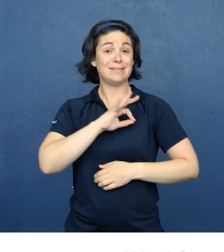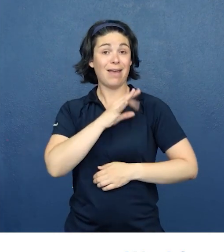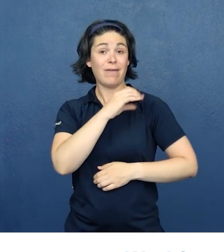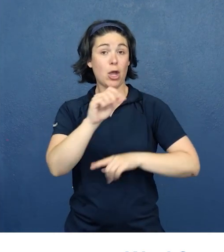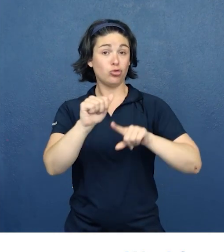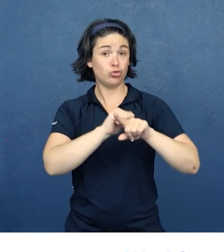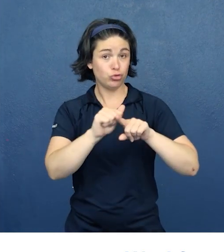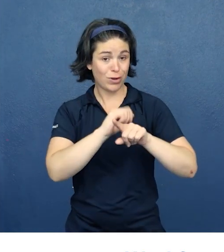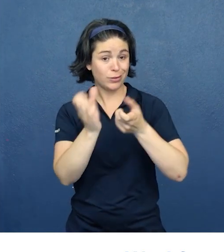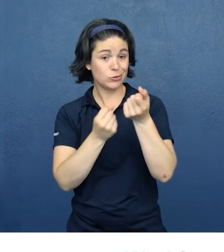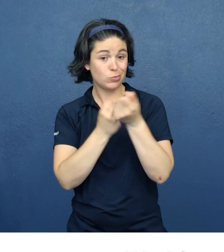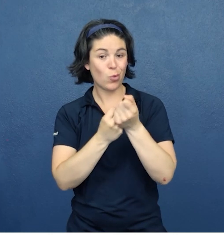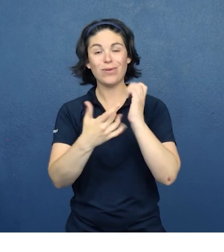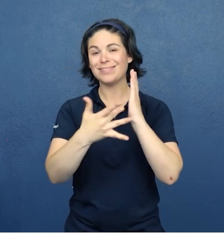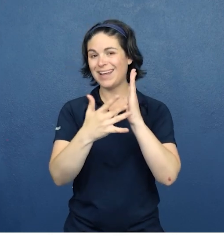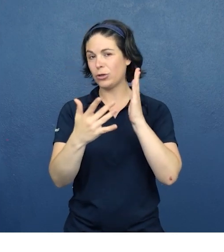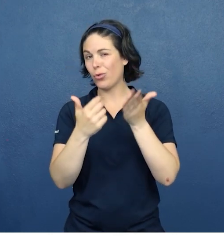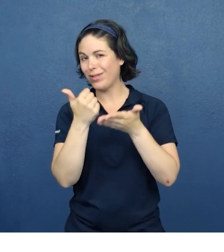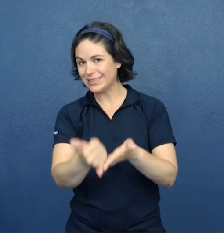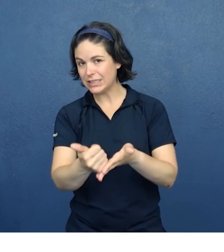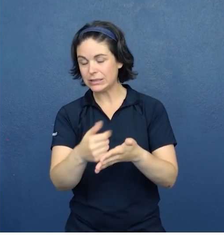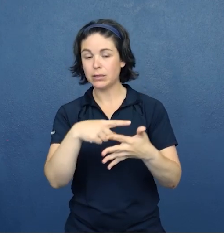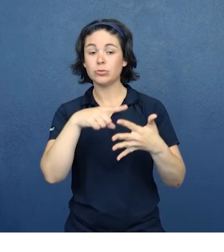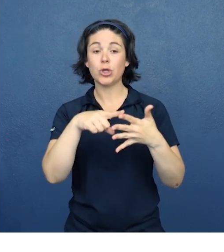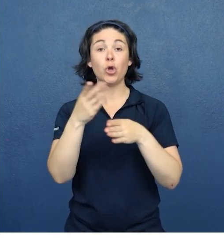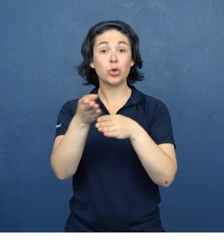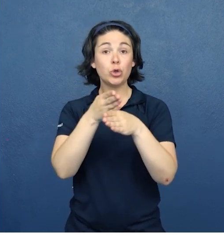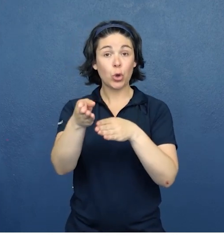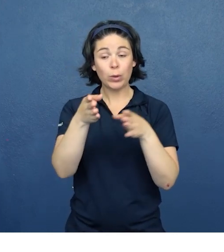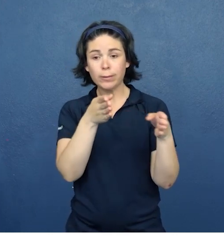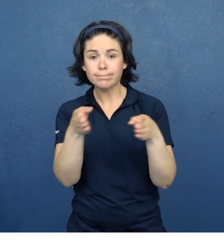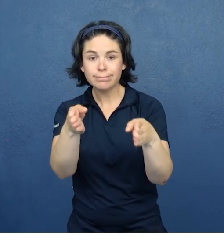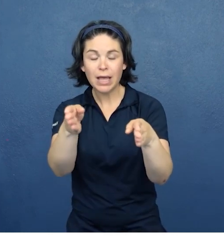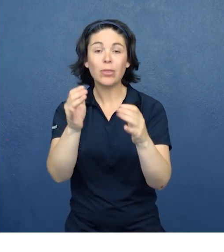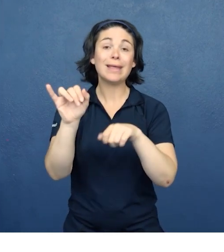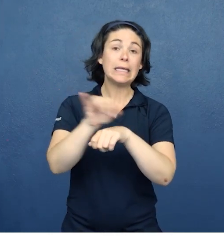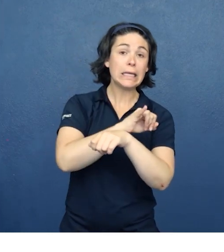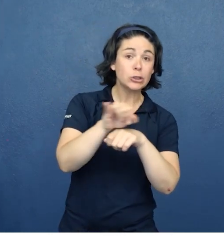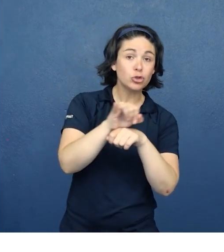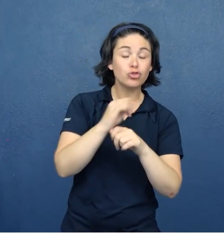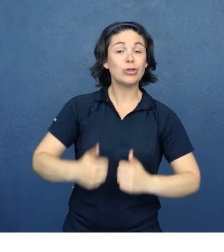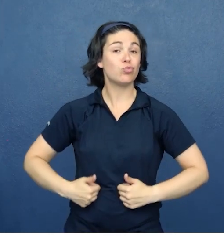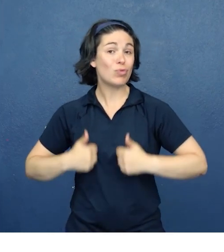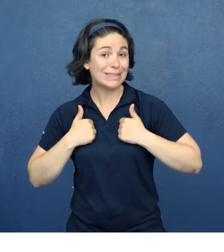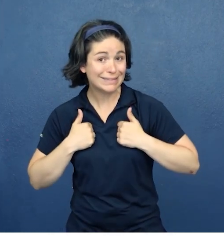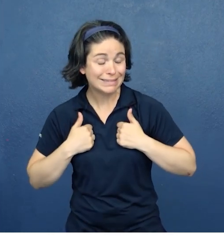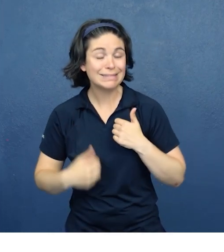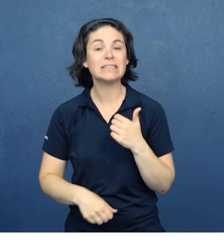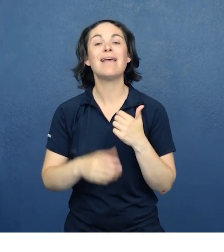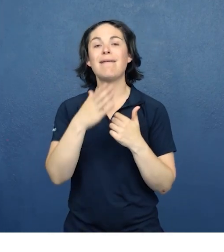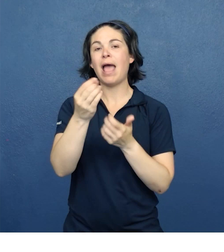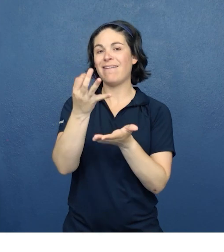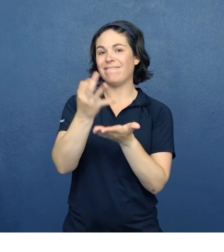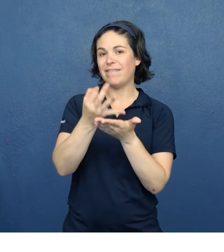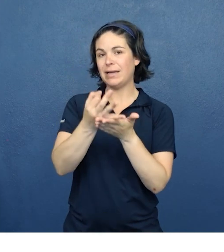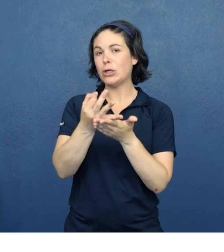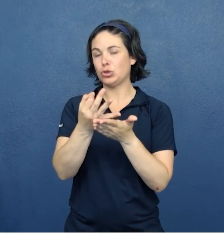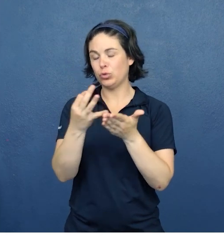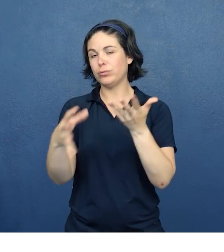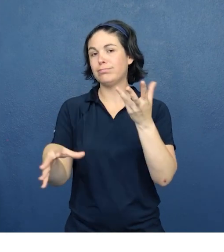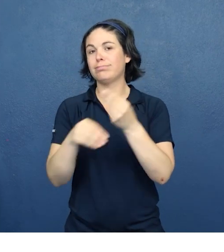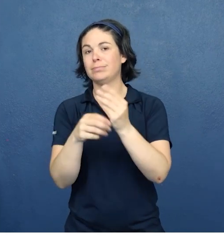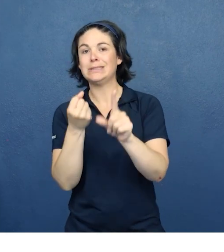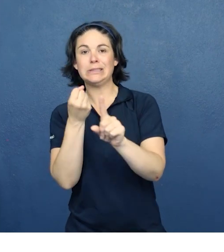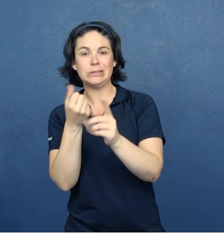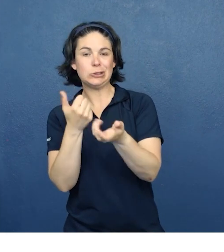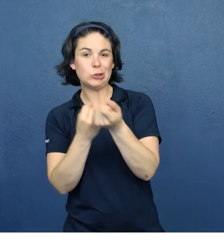training and technical assistance, career pathways, internship and residency, and financial incentives